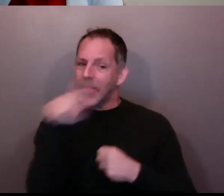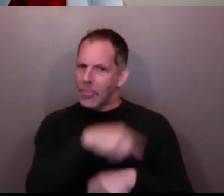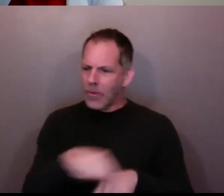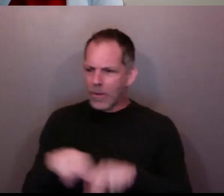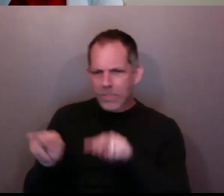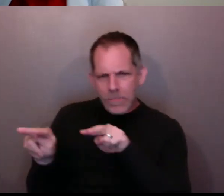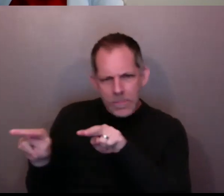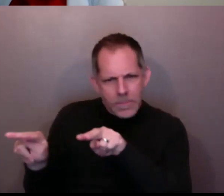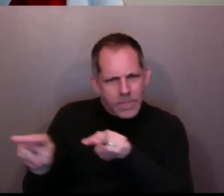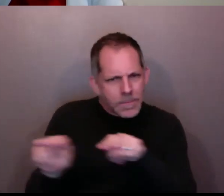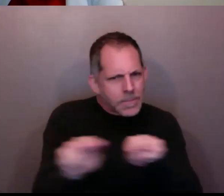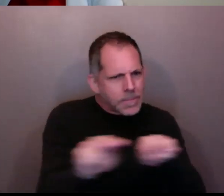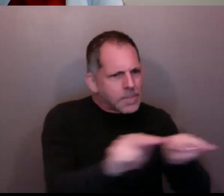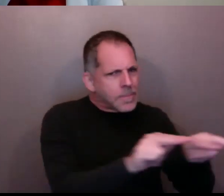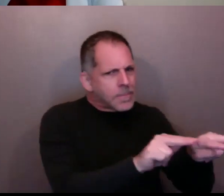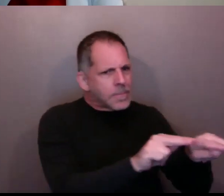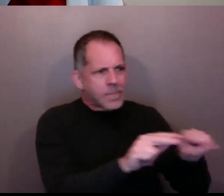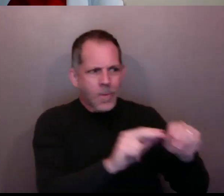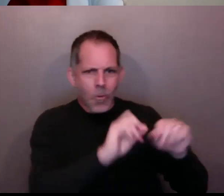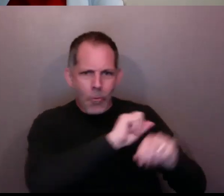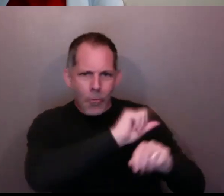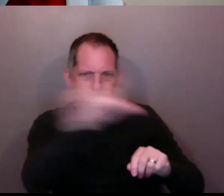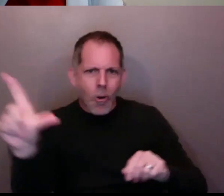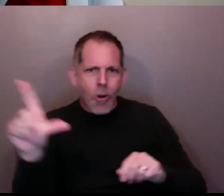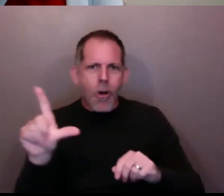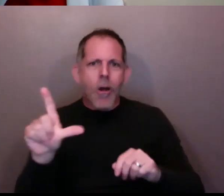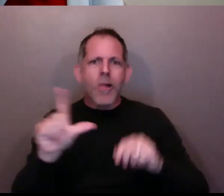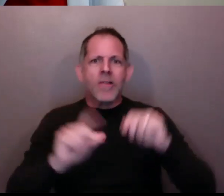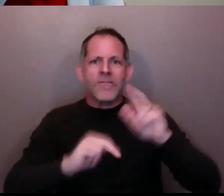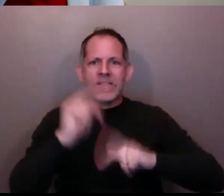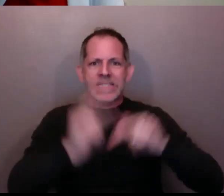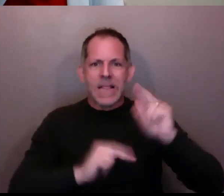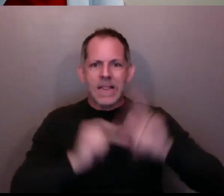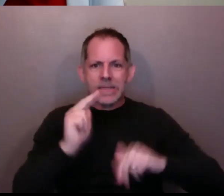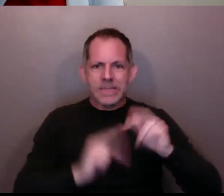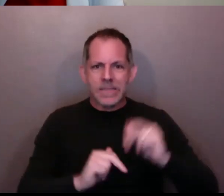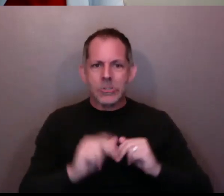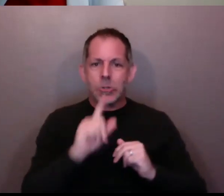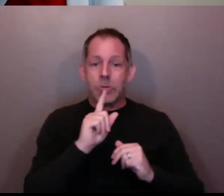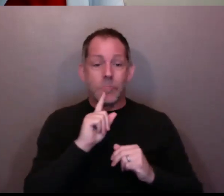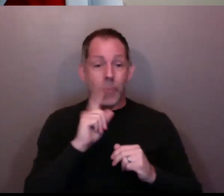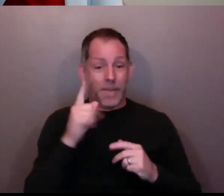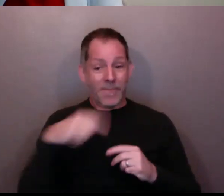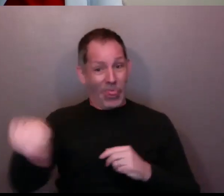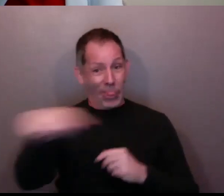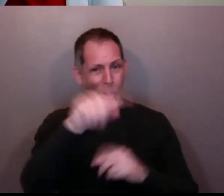that they are in phase one and should follow those that guidance.